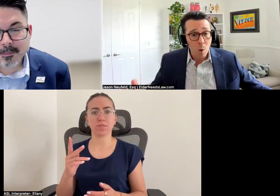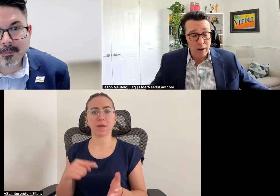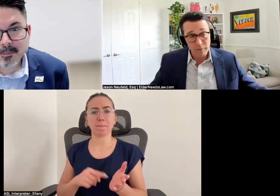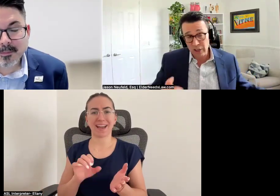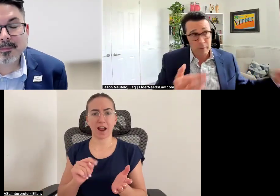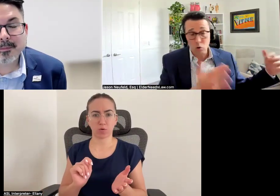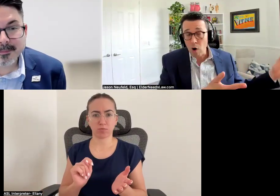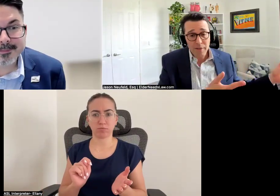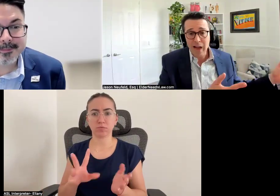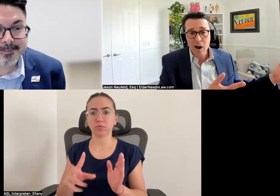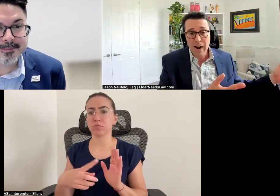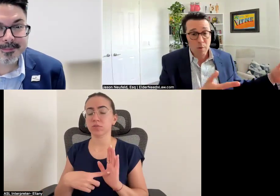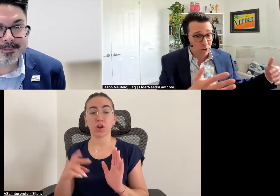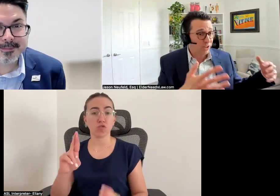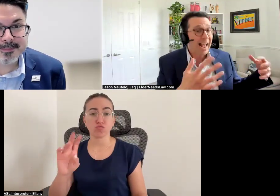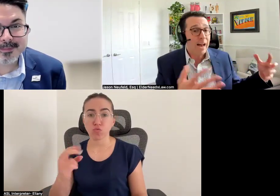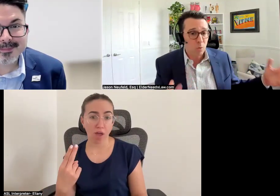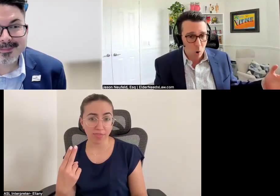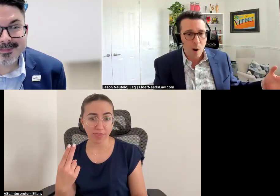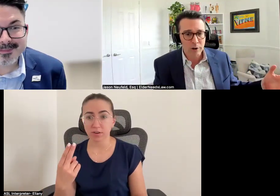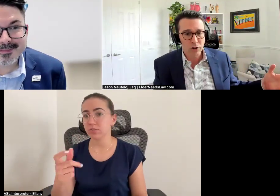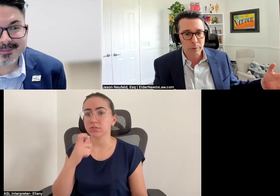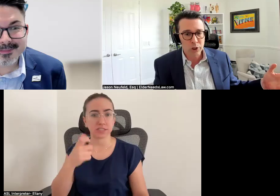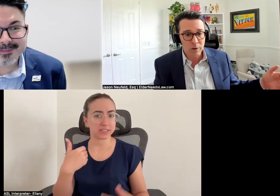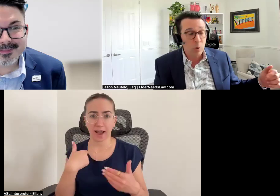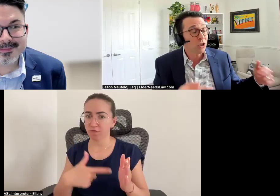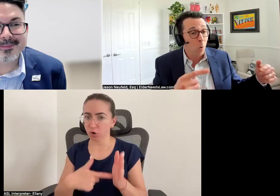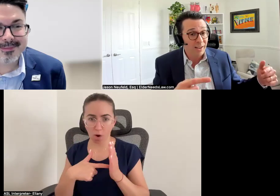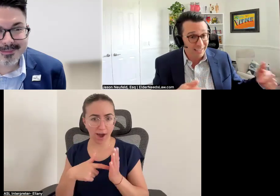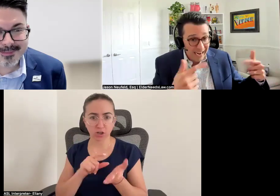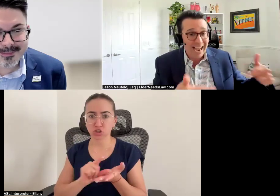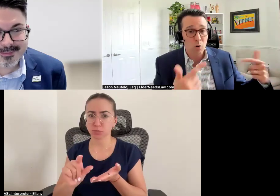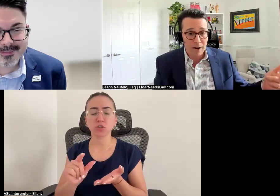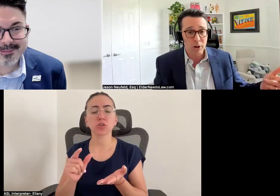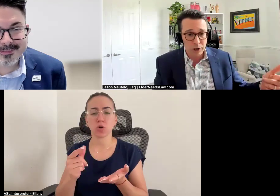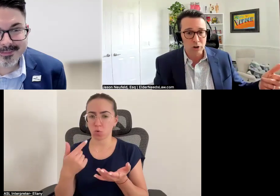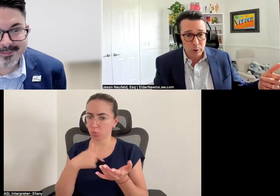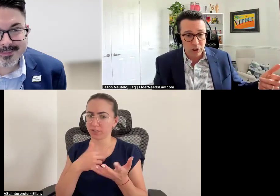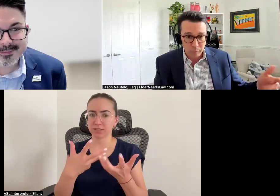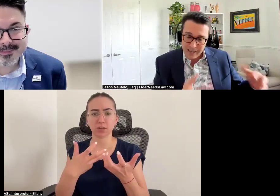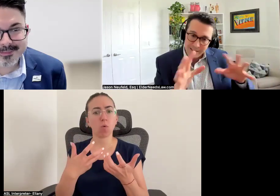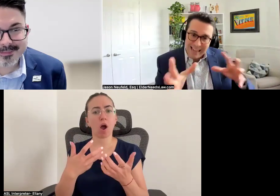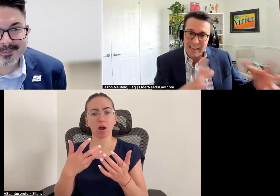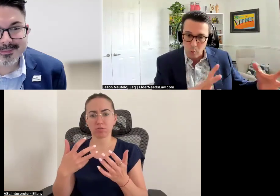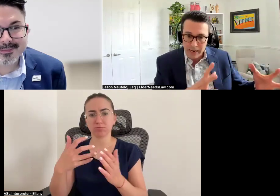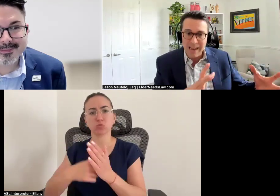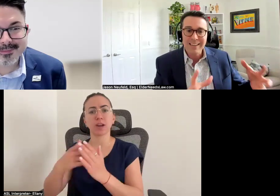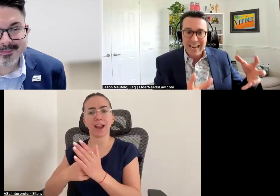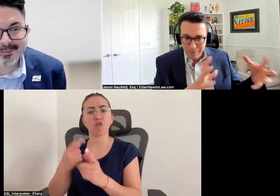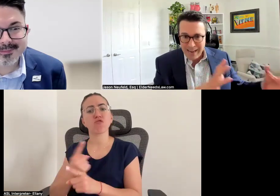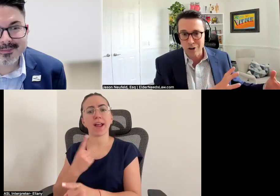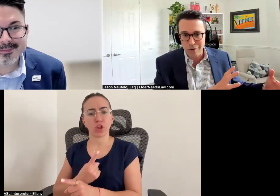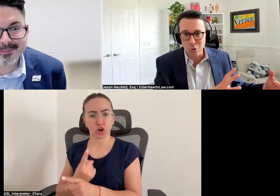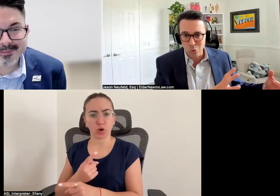not required, like for example, if it's a Roth IRA, which doesn't have a required distribution, we still want to take out regular distributions because that's how we